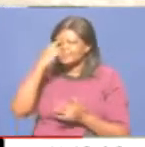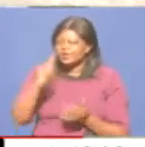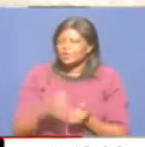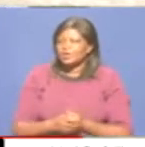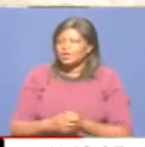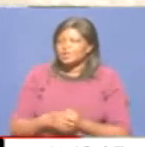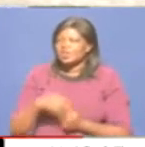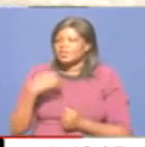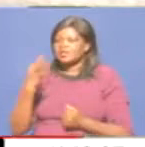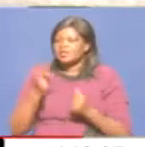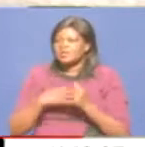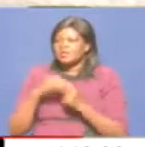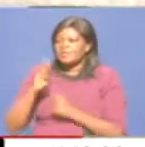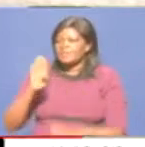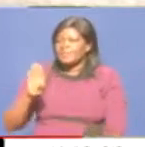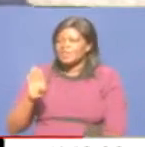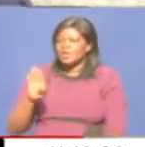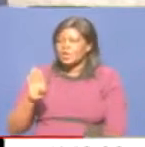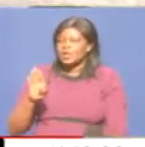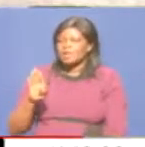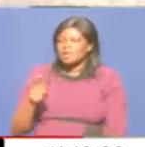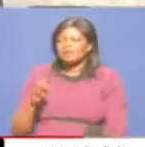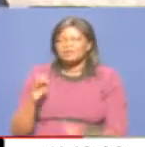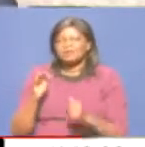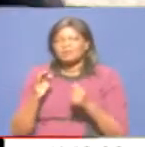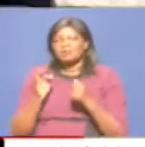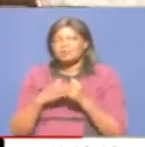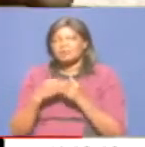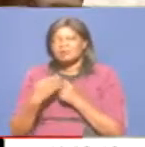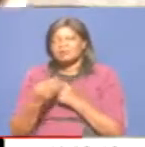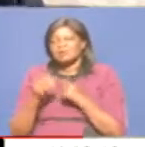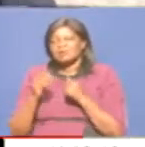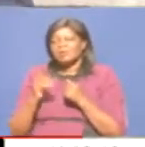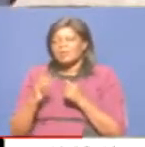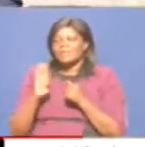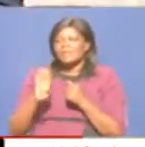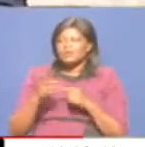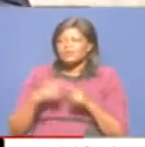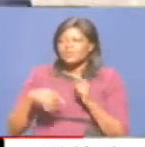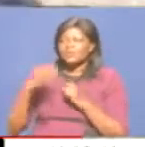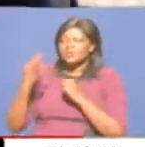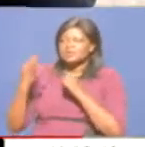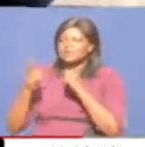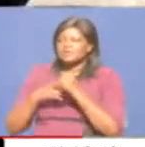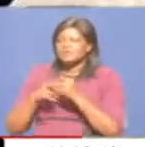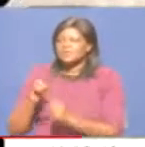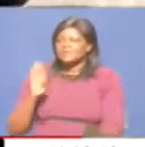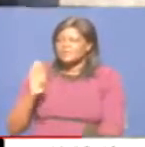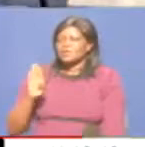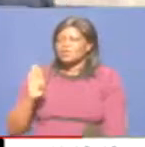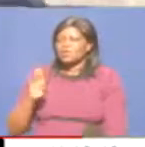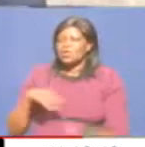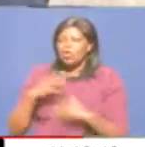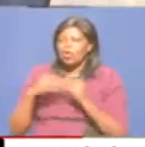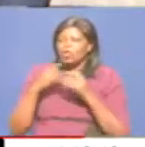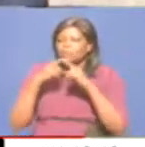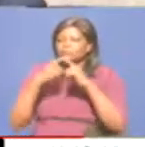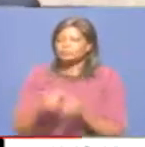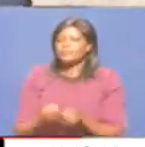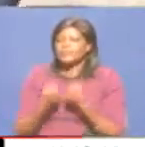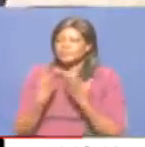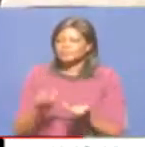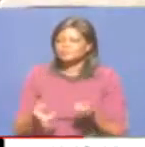380 billion. Yeah, 81 actually. 81 billion. Yes. From 370 billion, yes. total will be